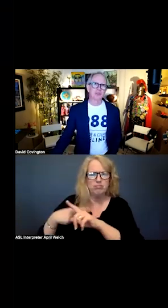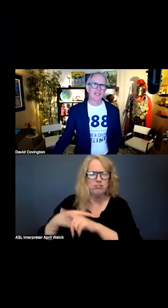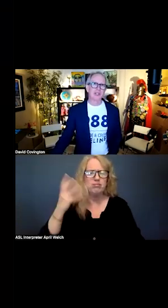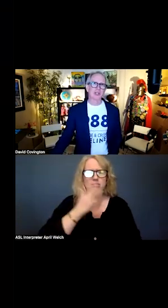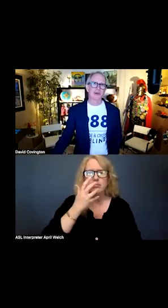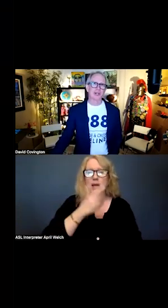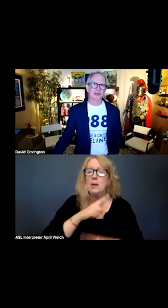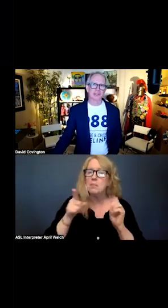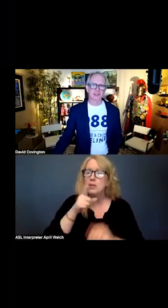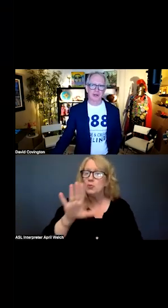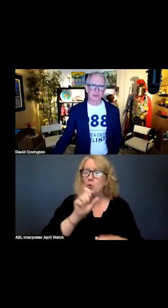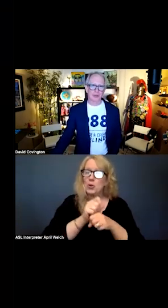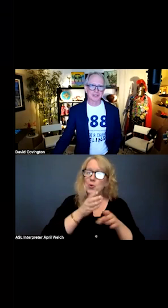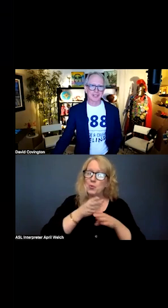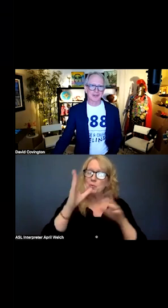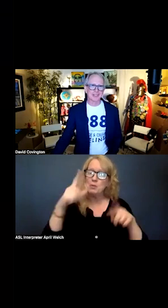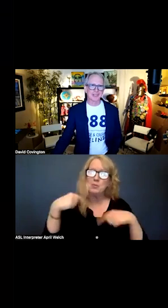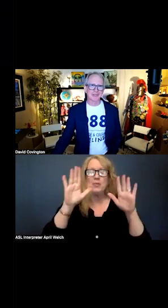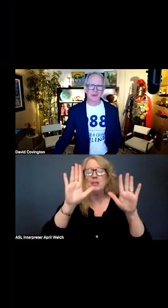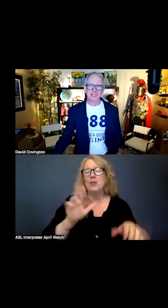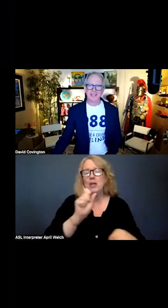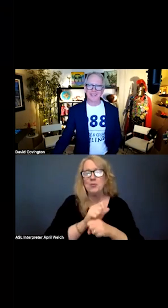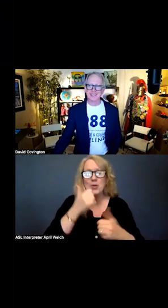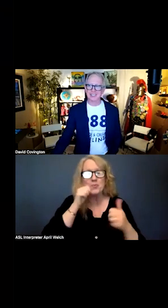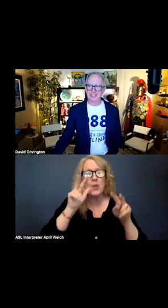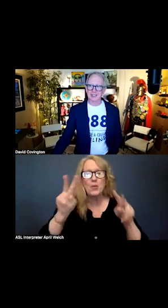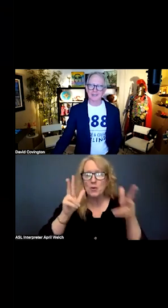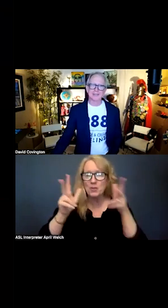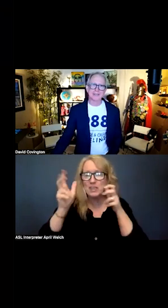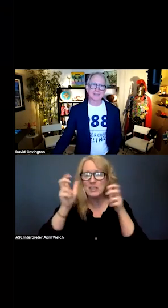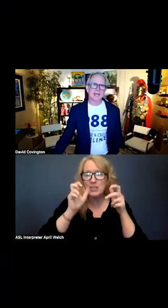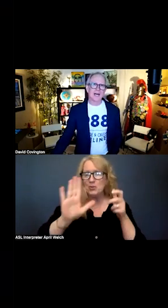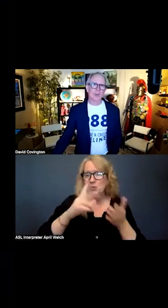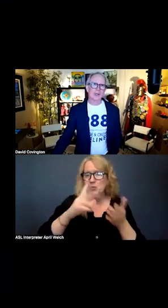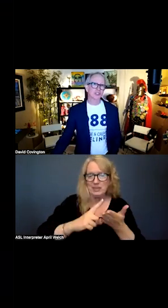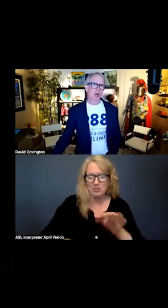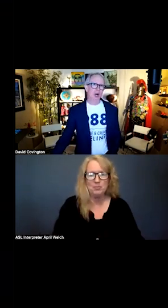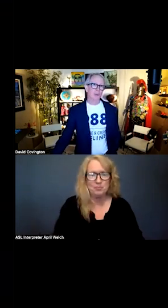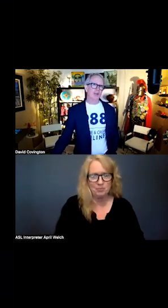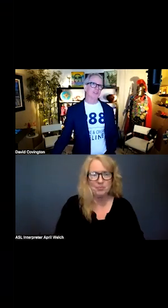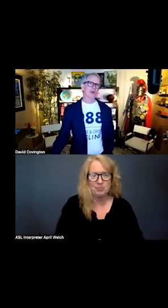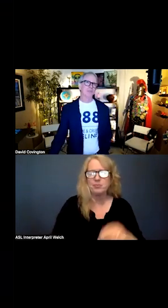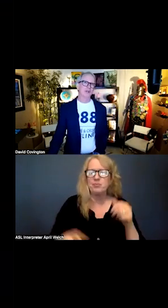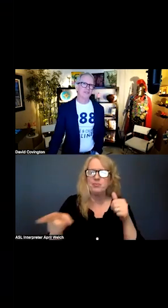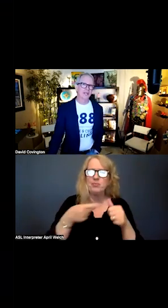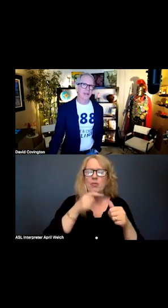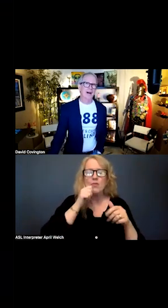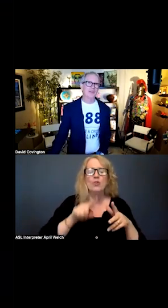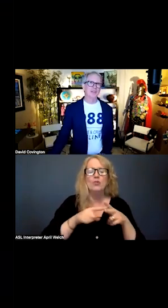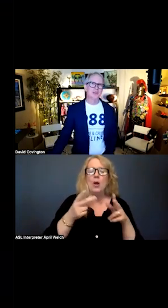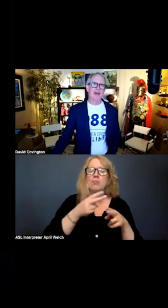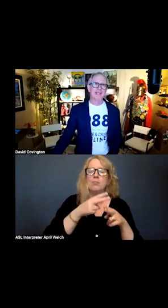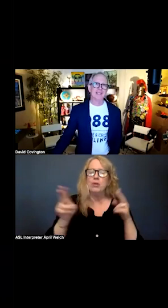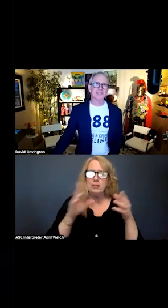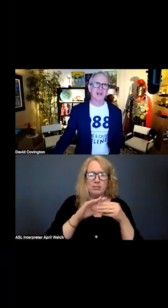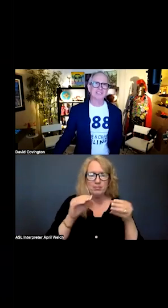you've been spending your career doing this great work. So look forward to that discussion. We're going to start with talking briefly about